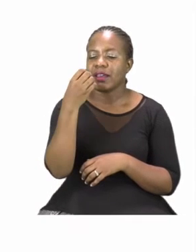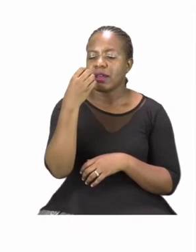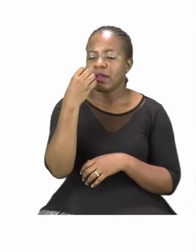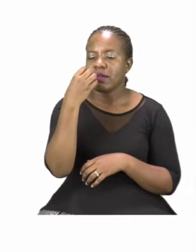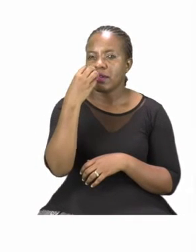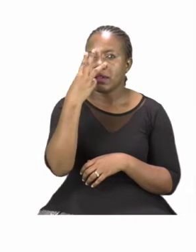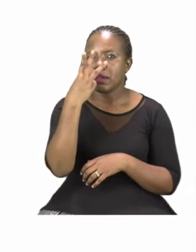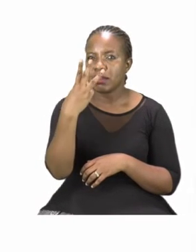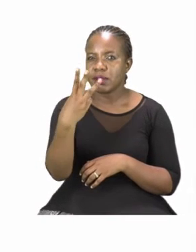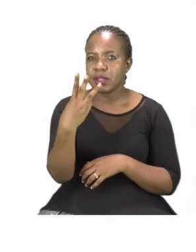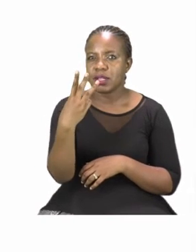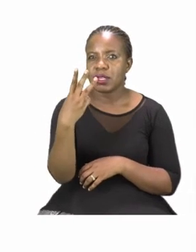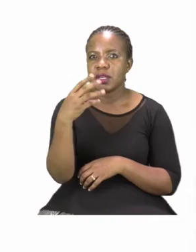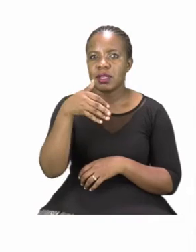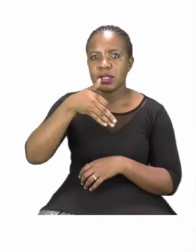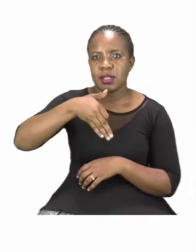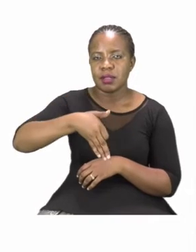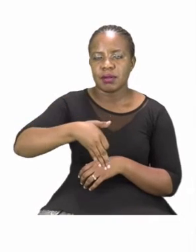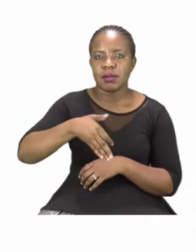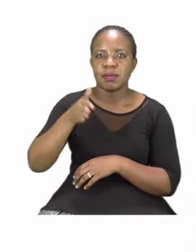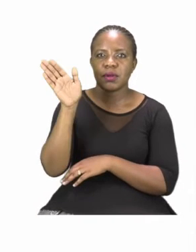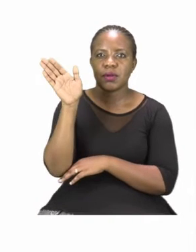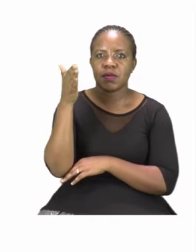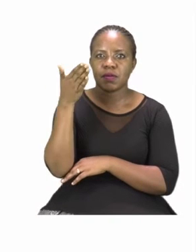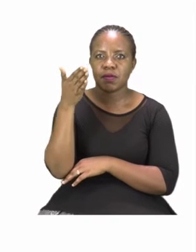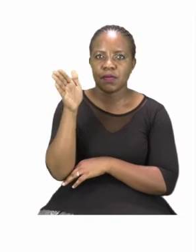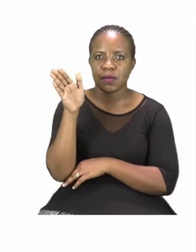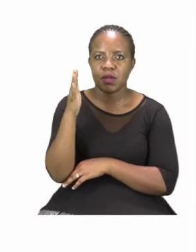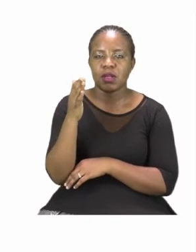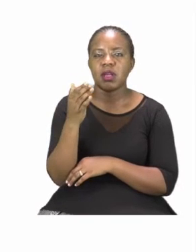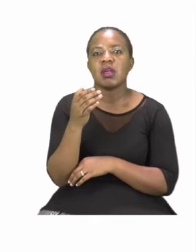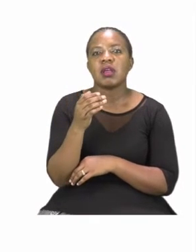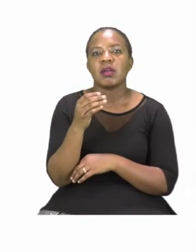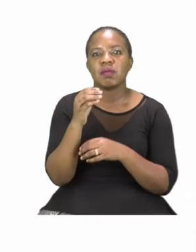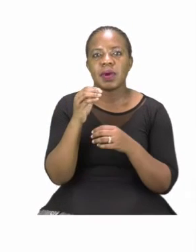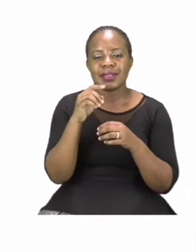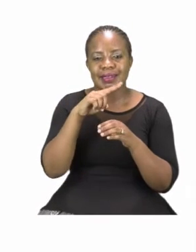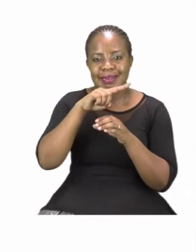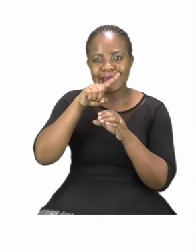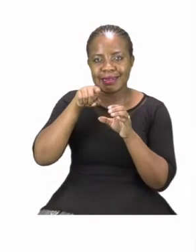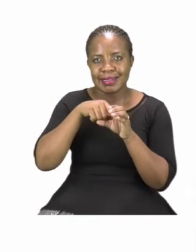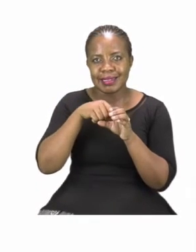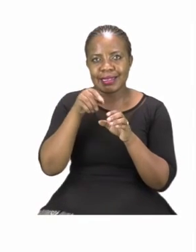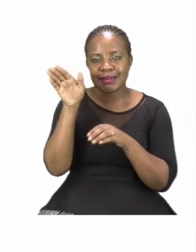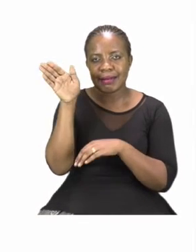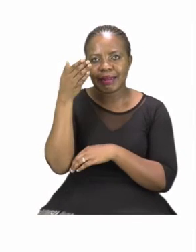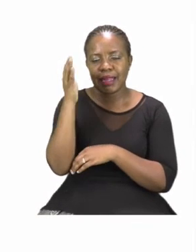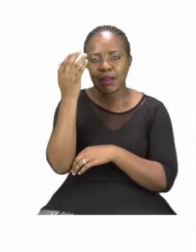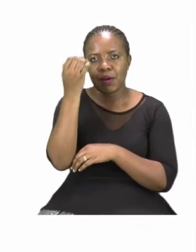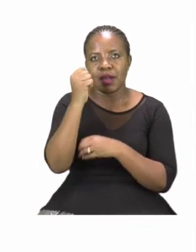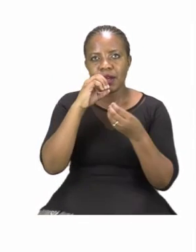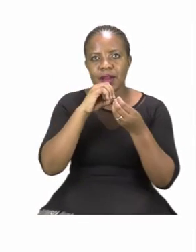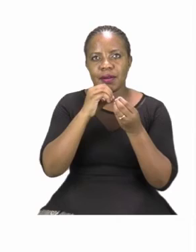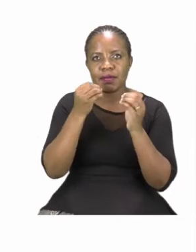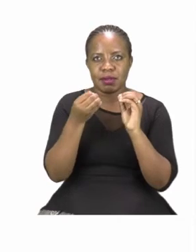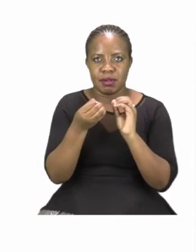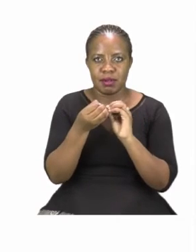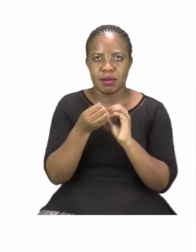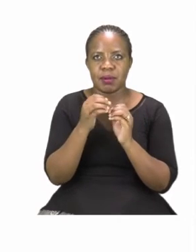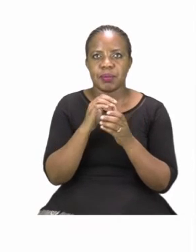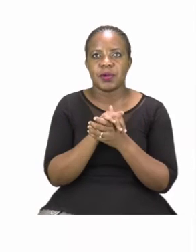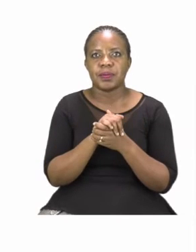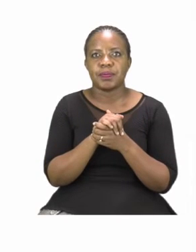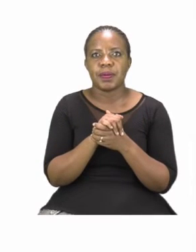them. Now, how we match is by adding. So you're going to